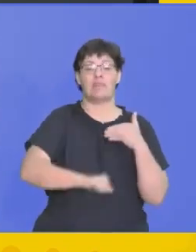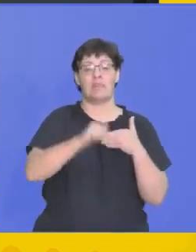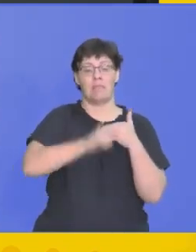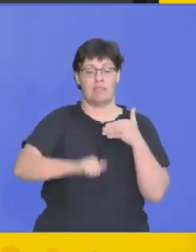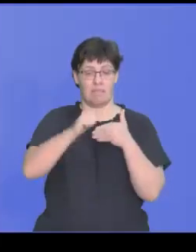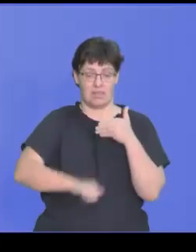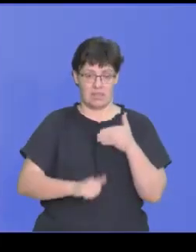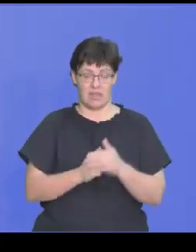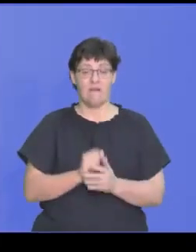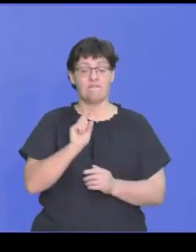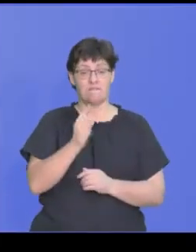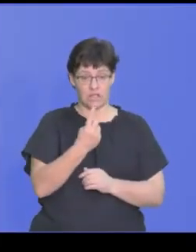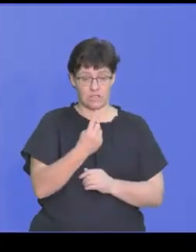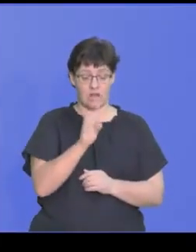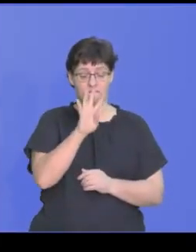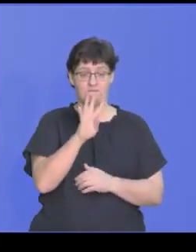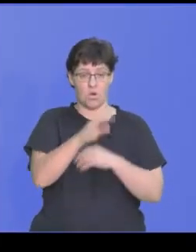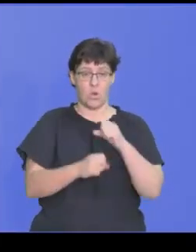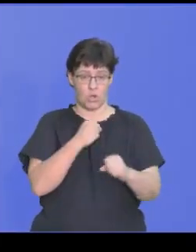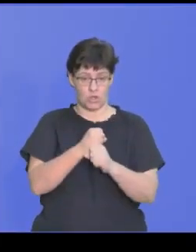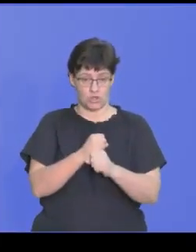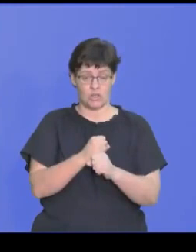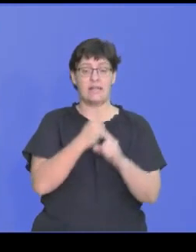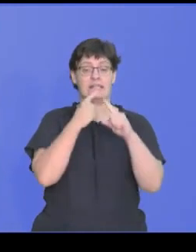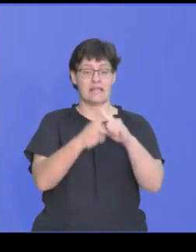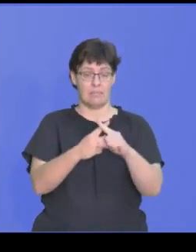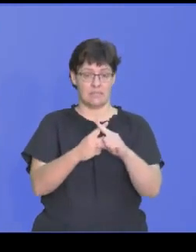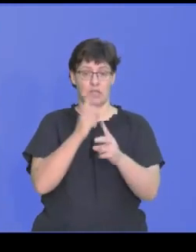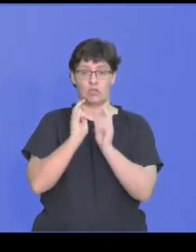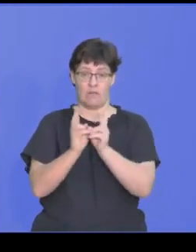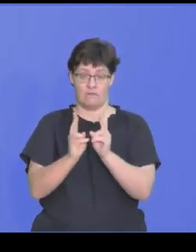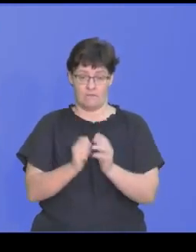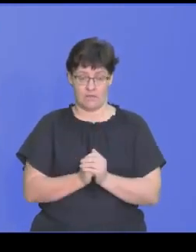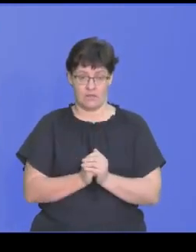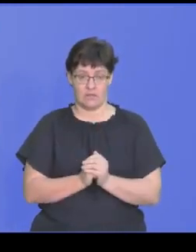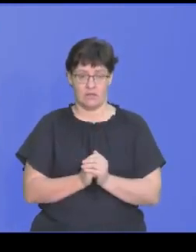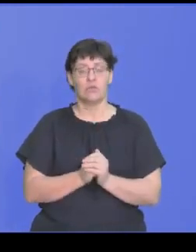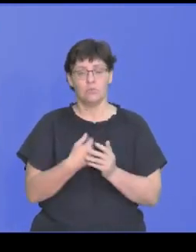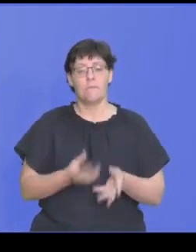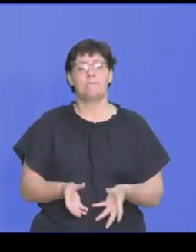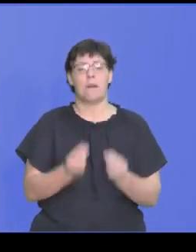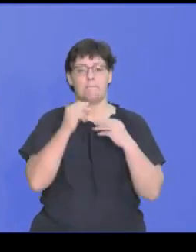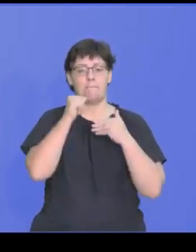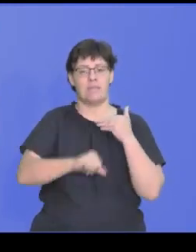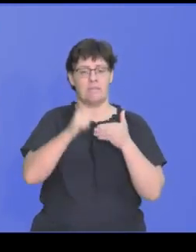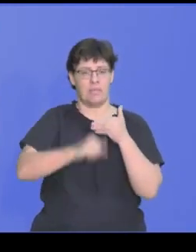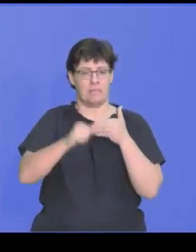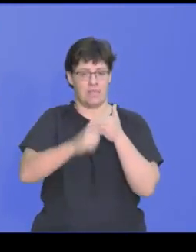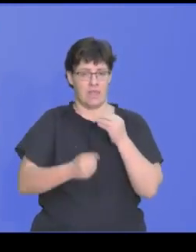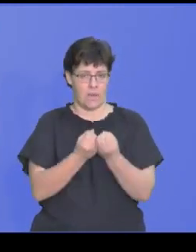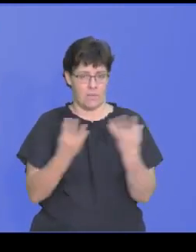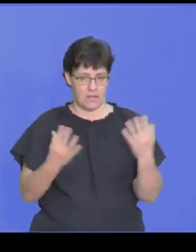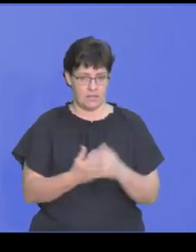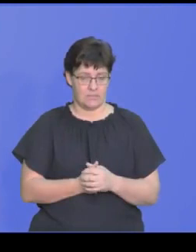in months. So I'm first going to take my 4 years and times that by 12, just to get